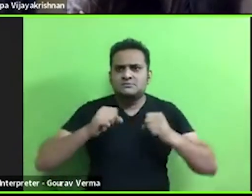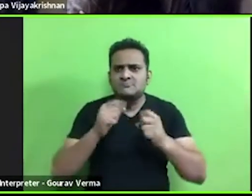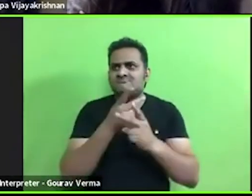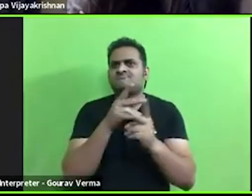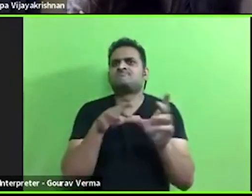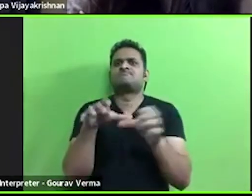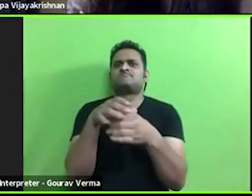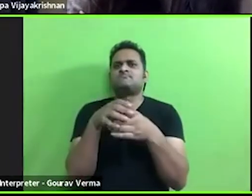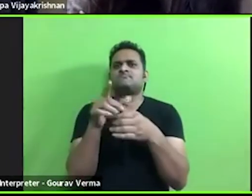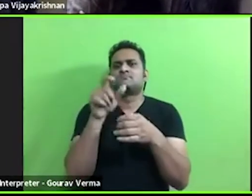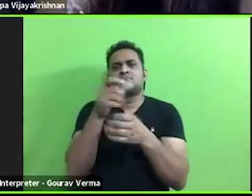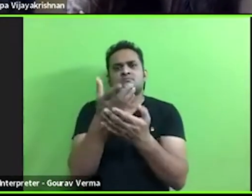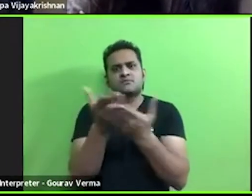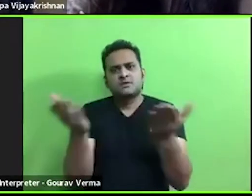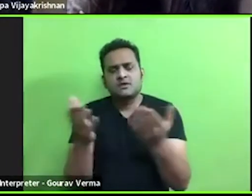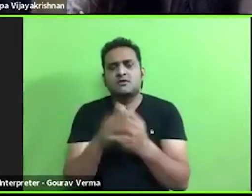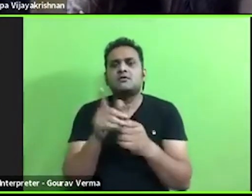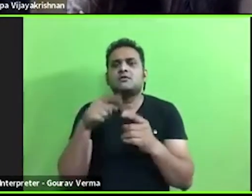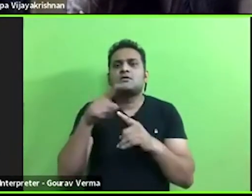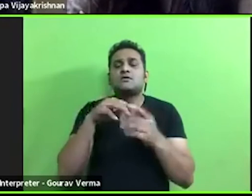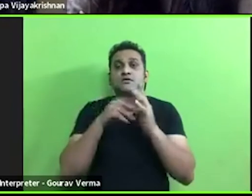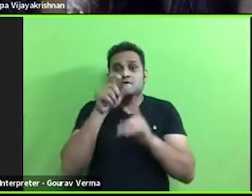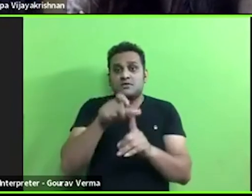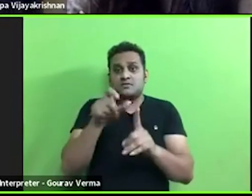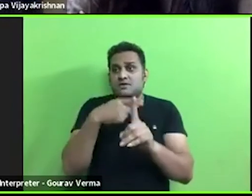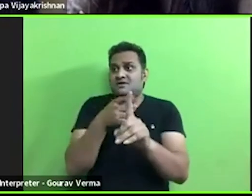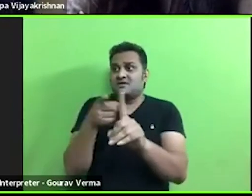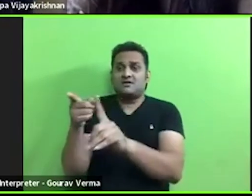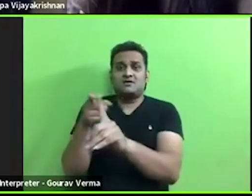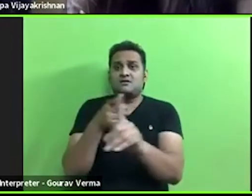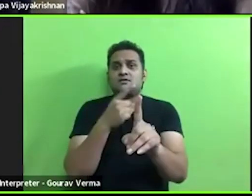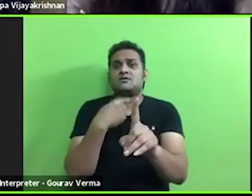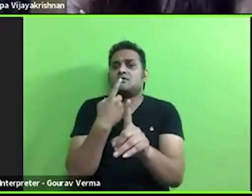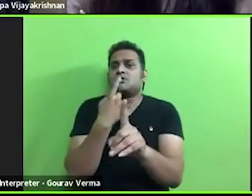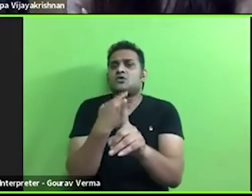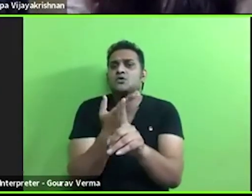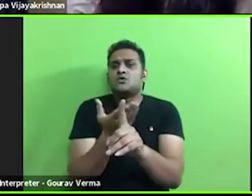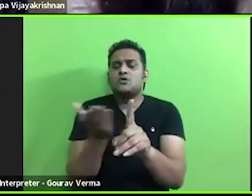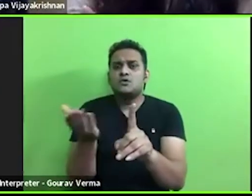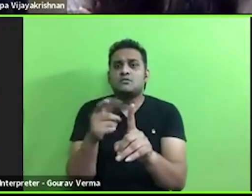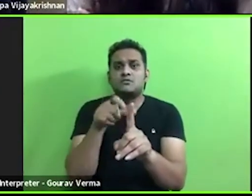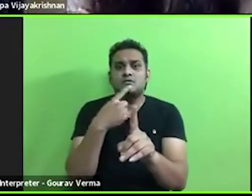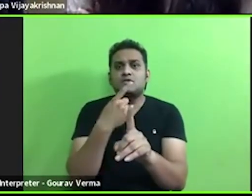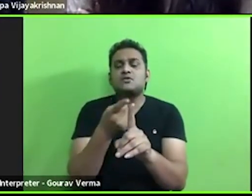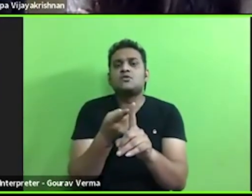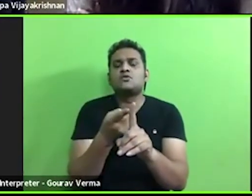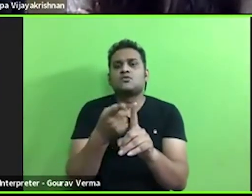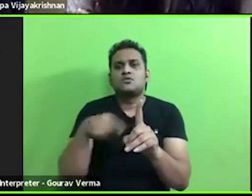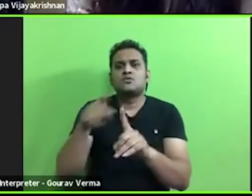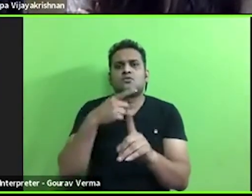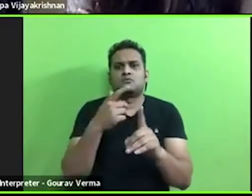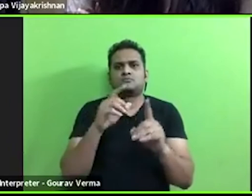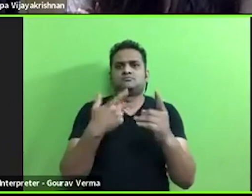subvert the forms of the people. And the people here I'm directly talking about are people who have constructed the notion of